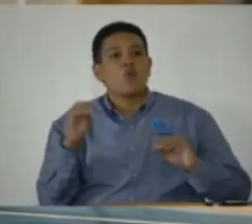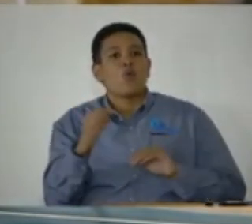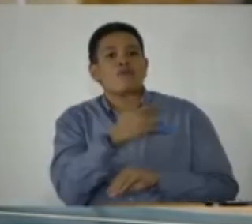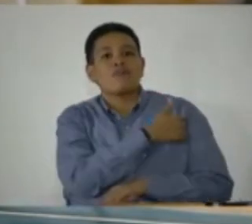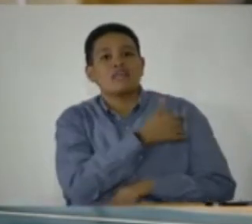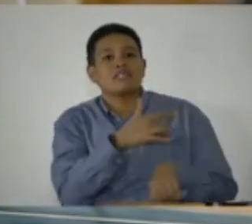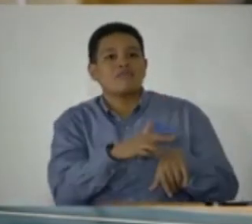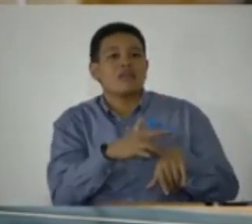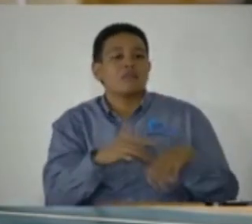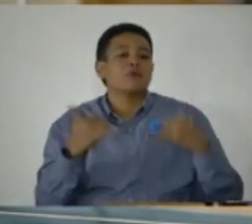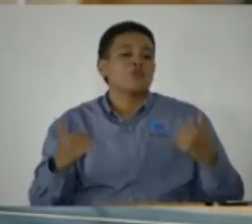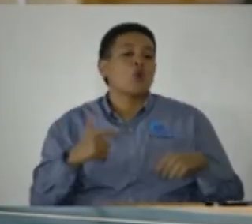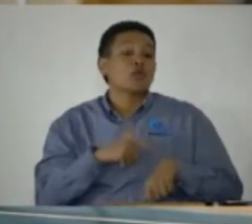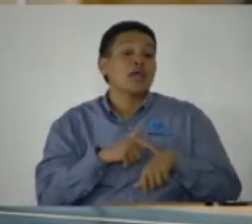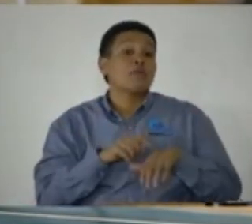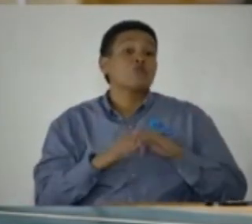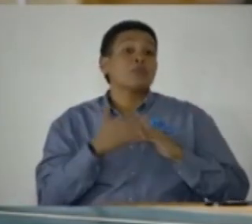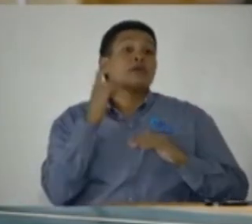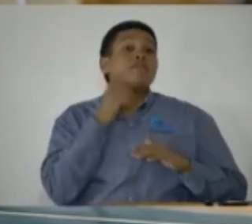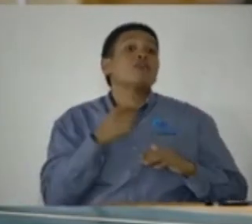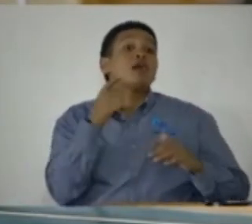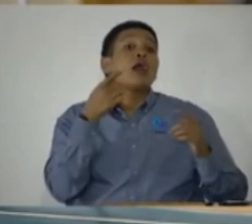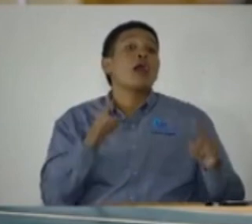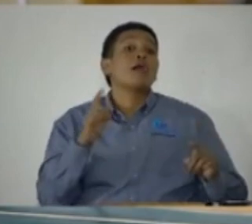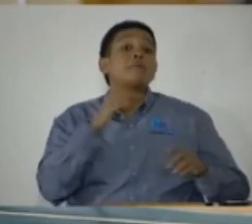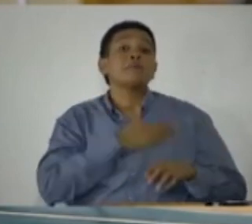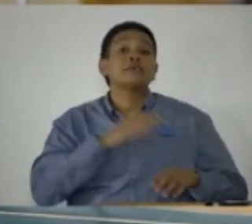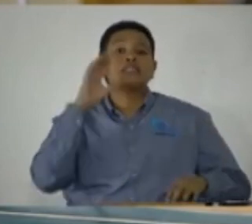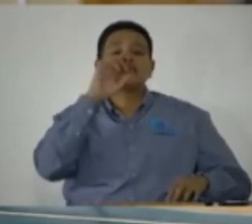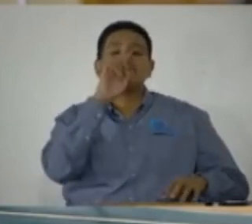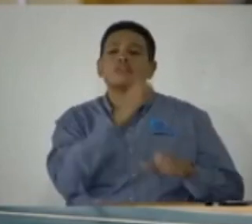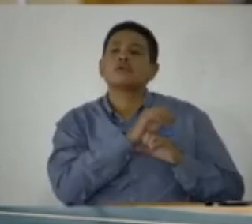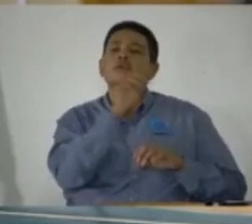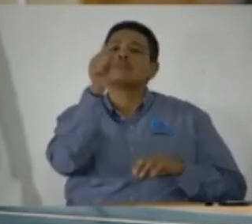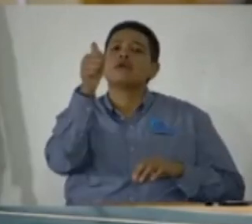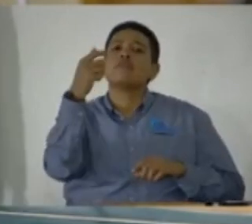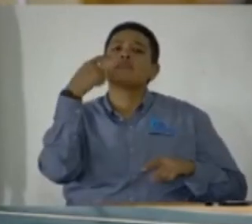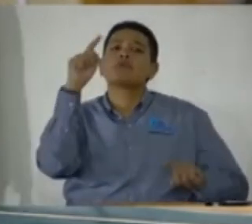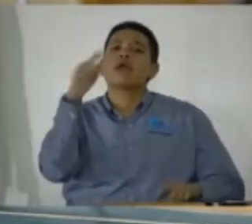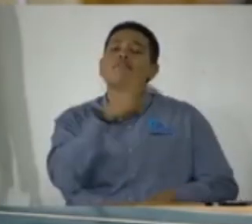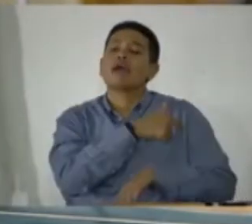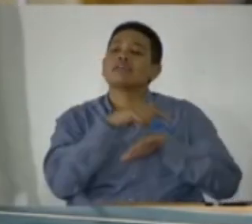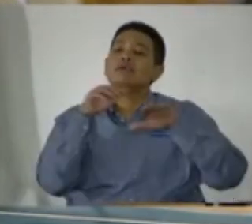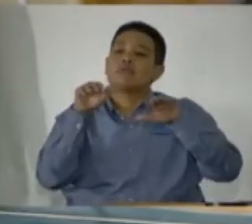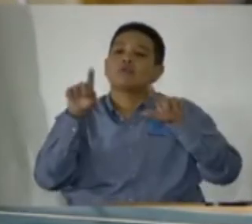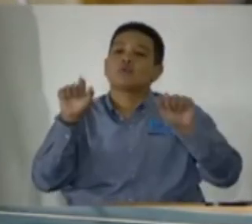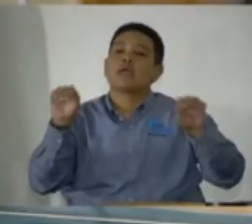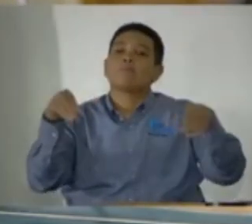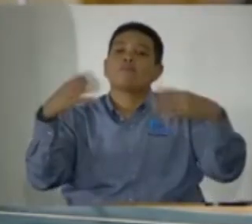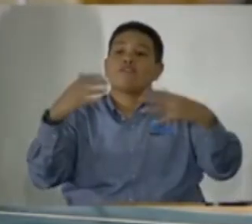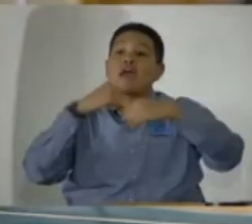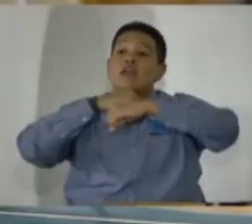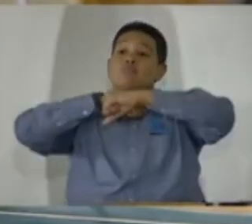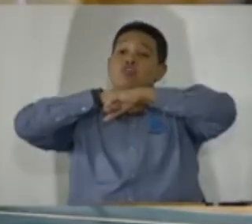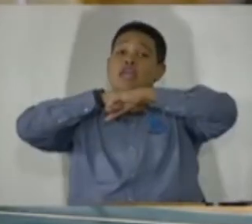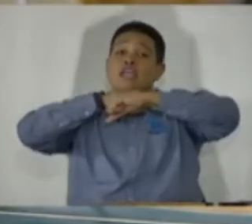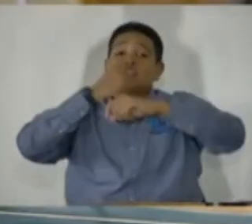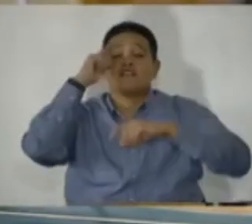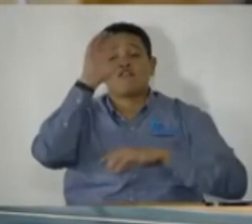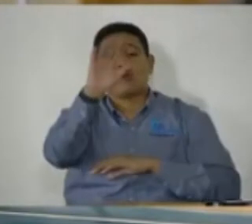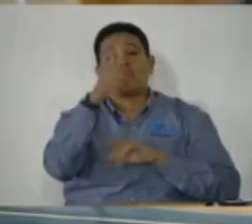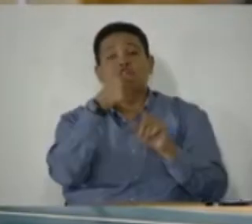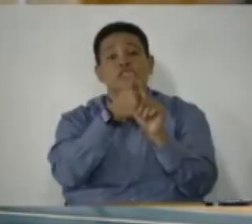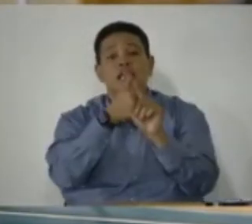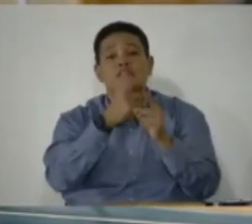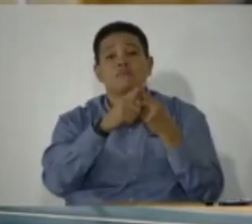this time in Jamaica for them. Please seek to get yourselves vaccinated so that you can provide protection for yourself